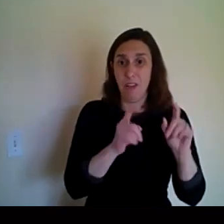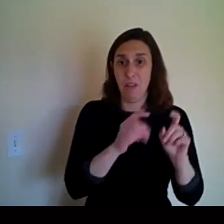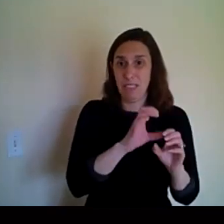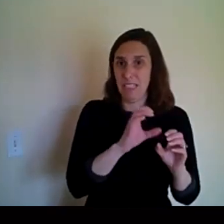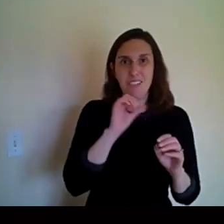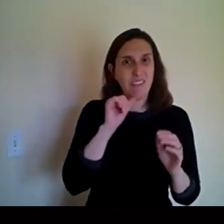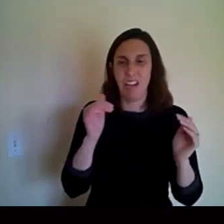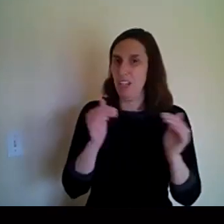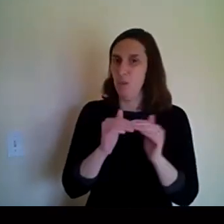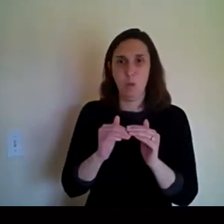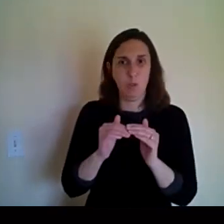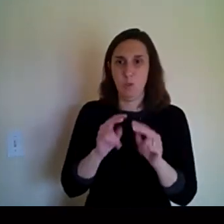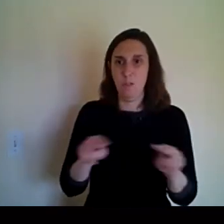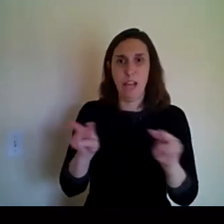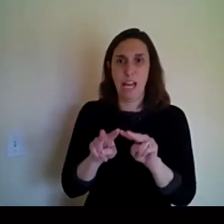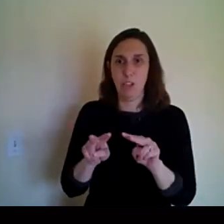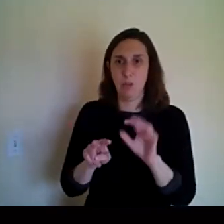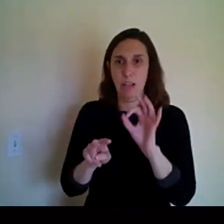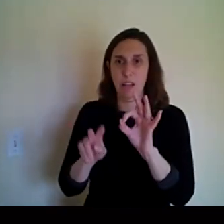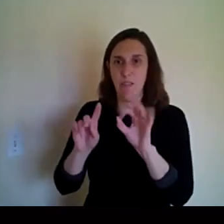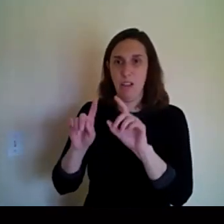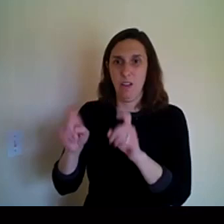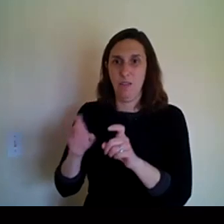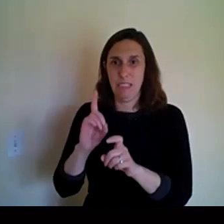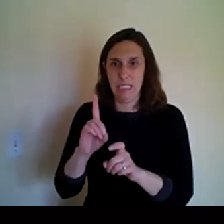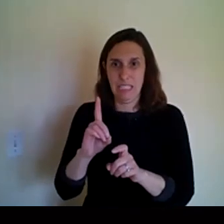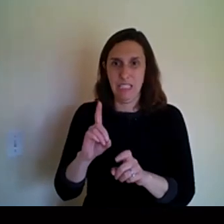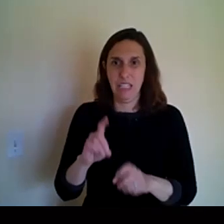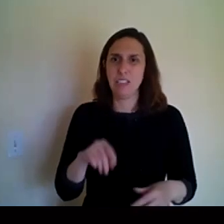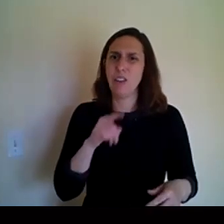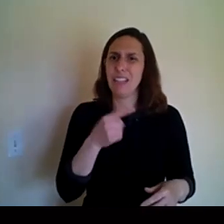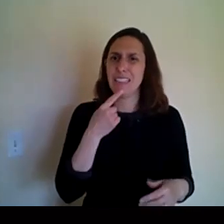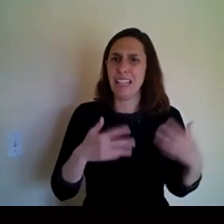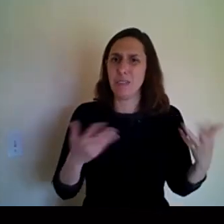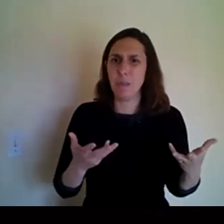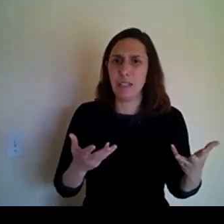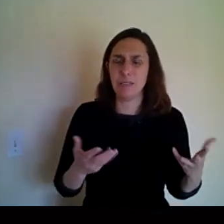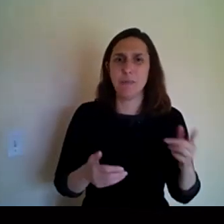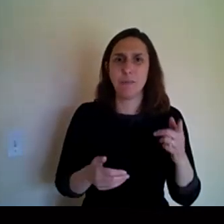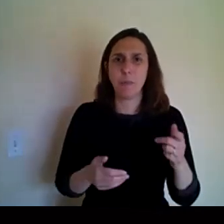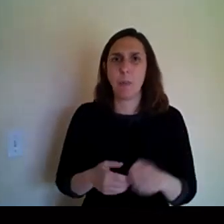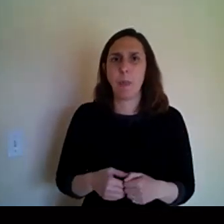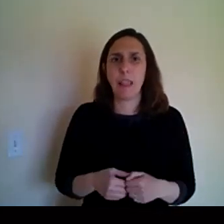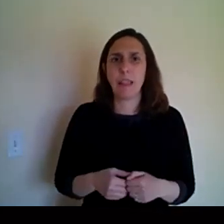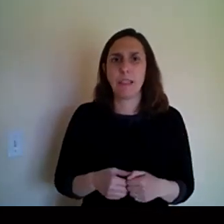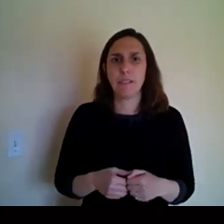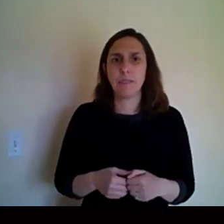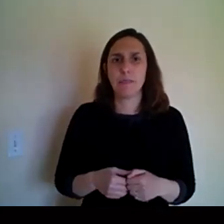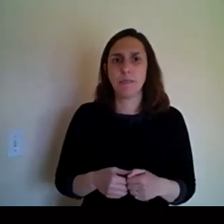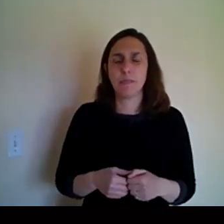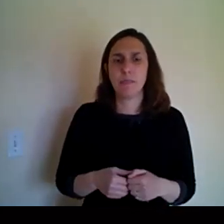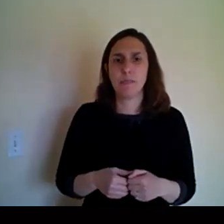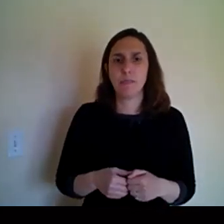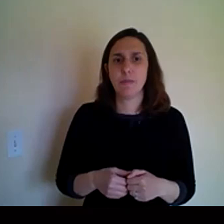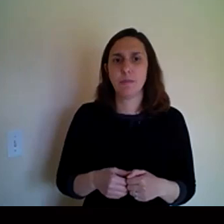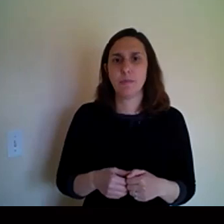And so this says, in mathematical sense, that if you pick two